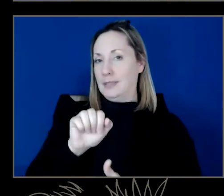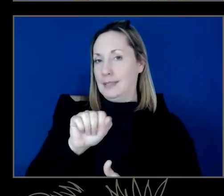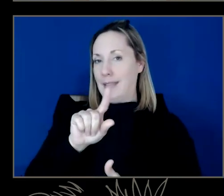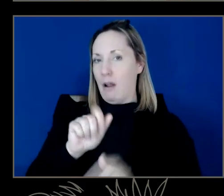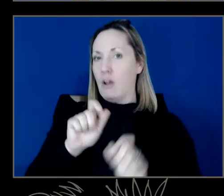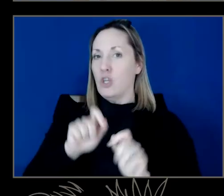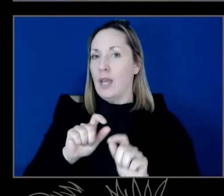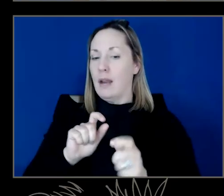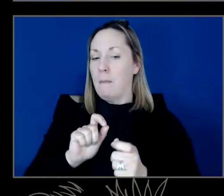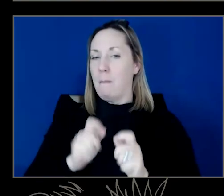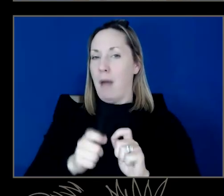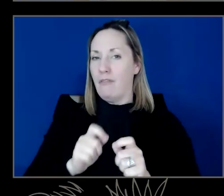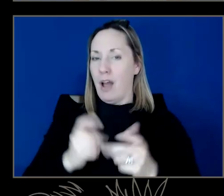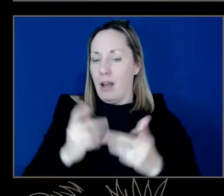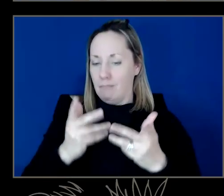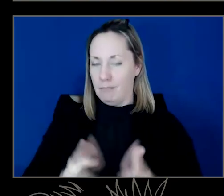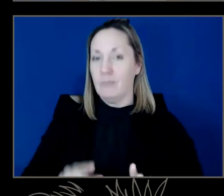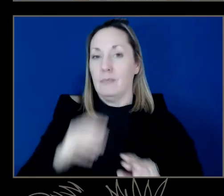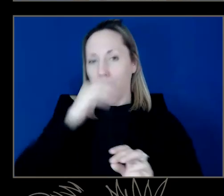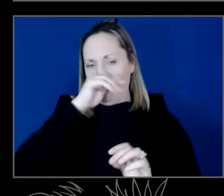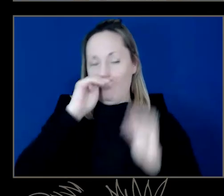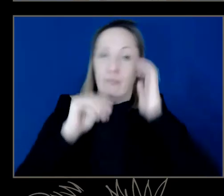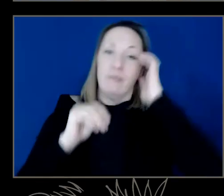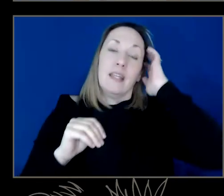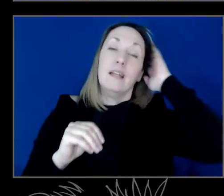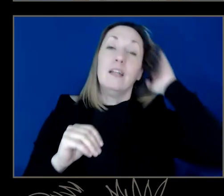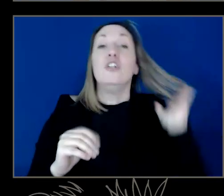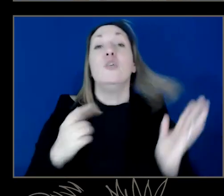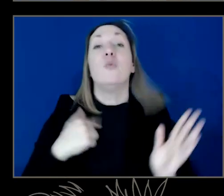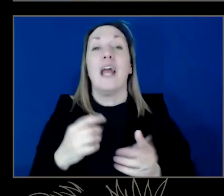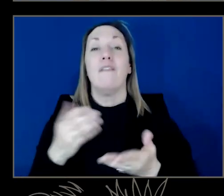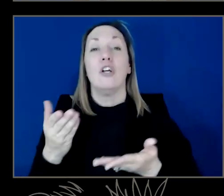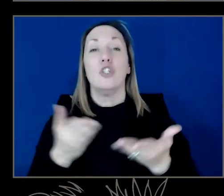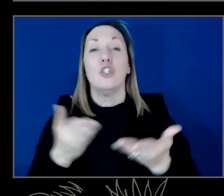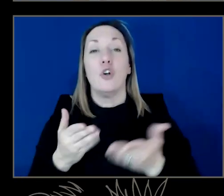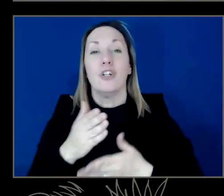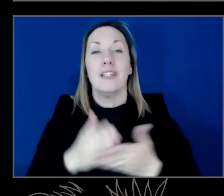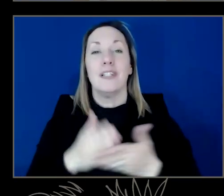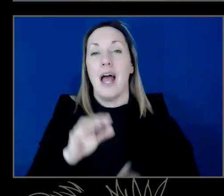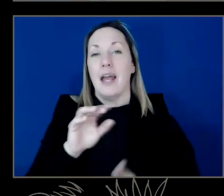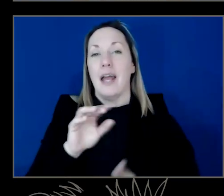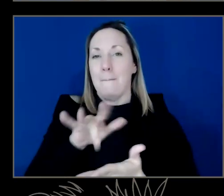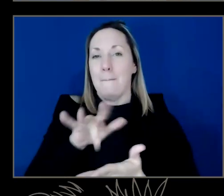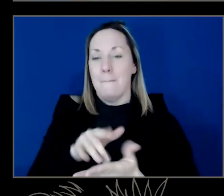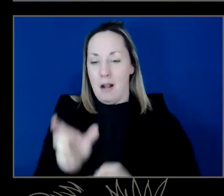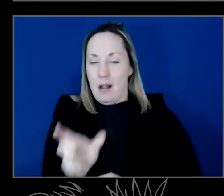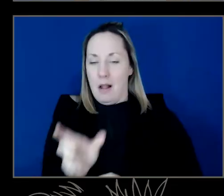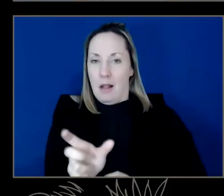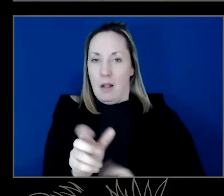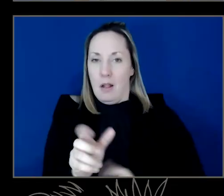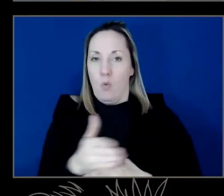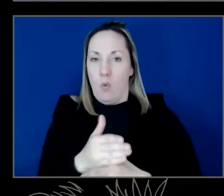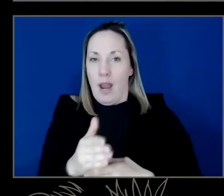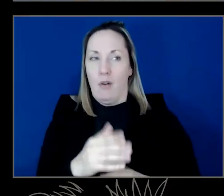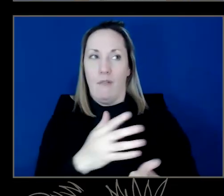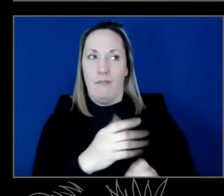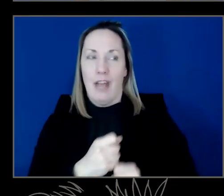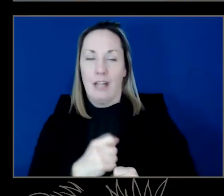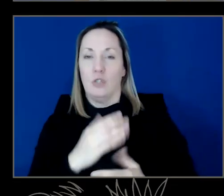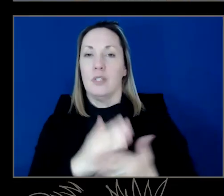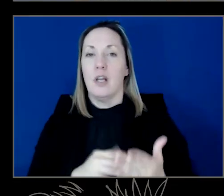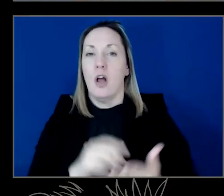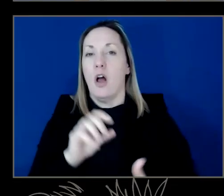modification, and then after the modification, you can have server-side middleware fetch you some queries that you